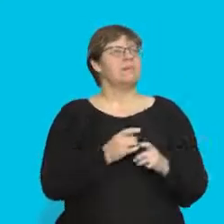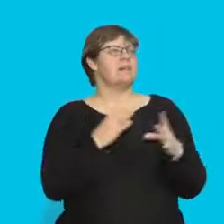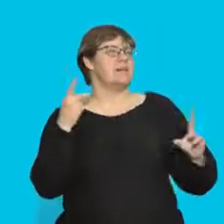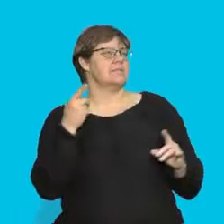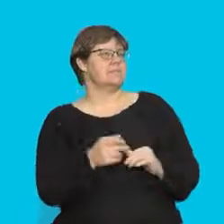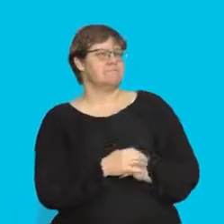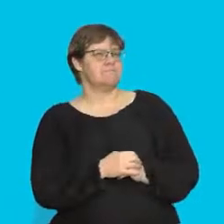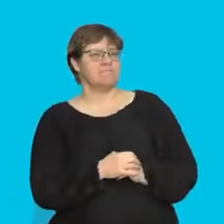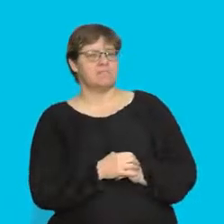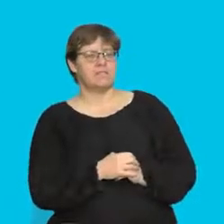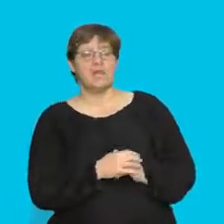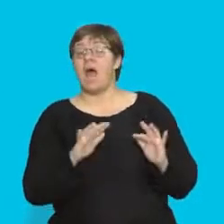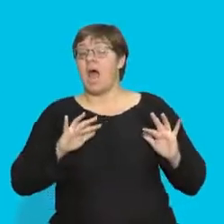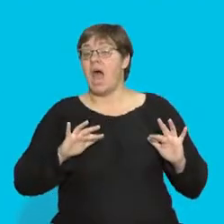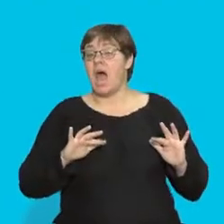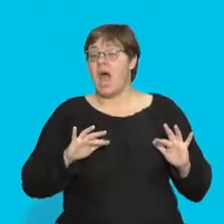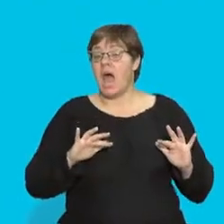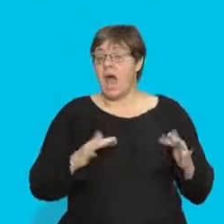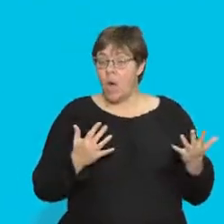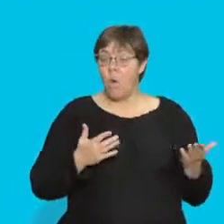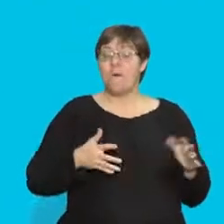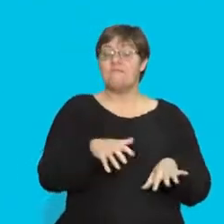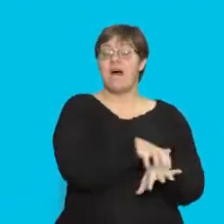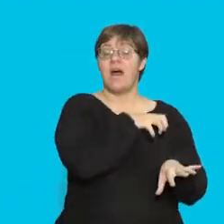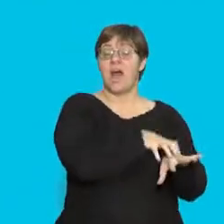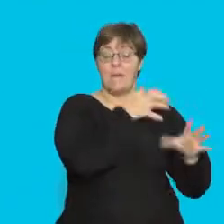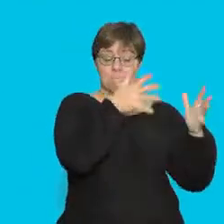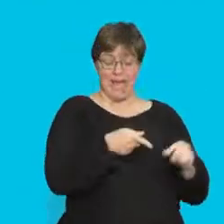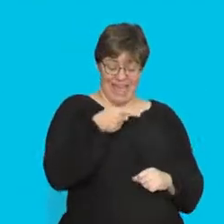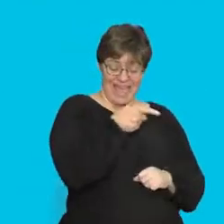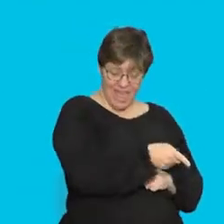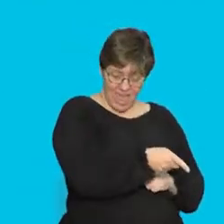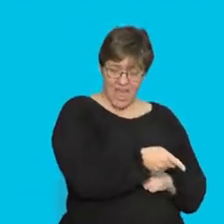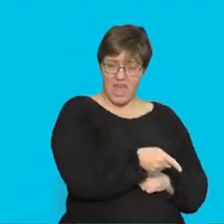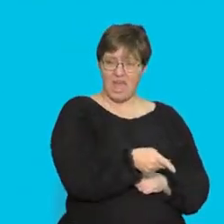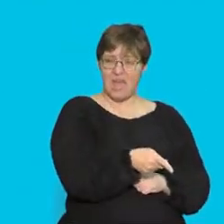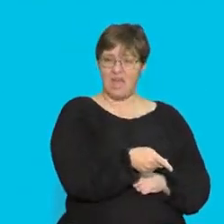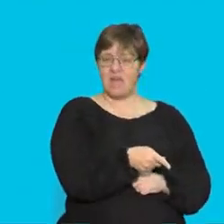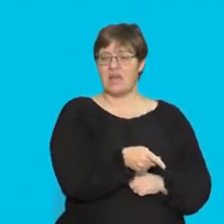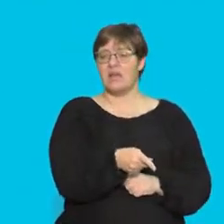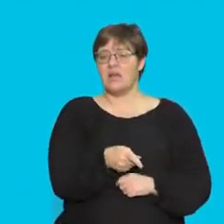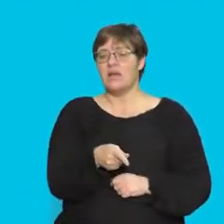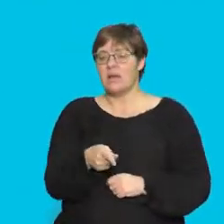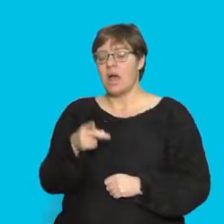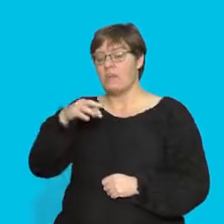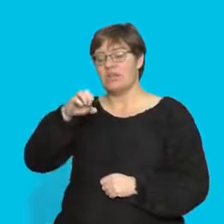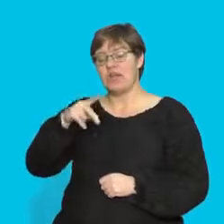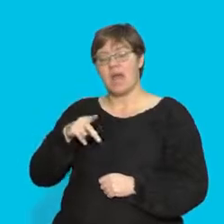environment. All right, let's start with this one. How can farmers exploit